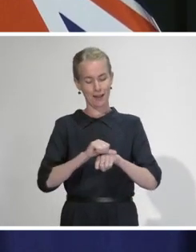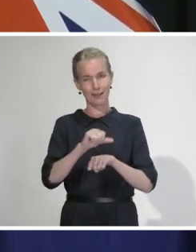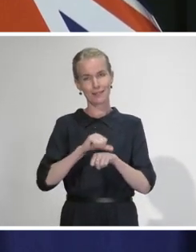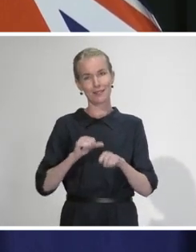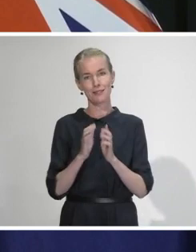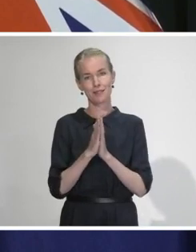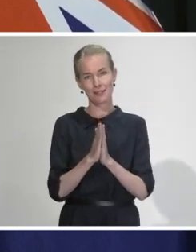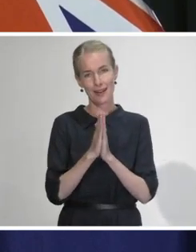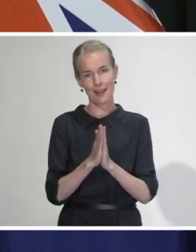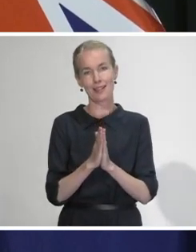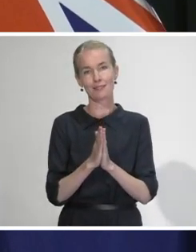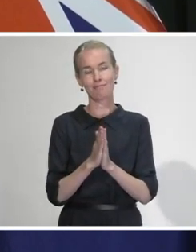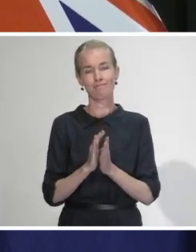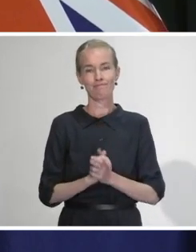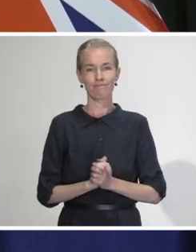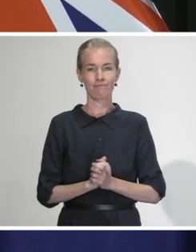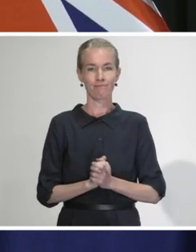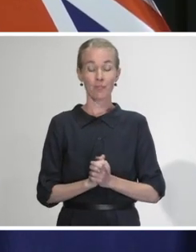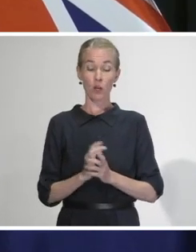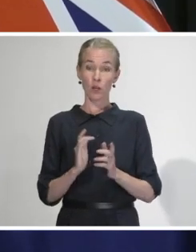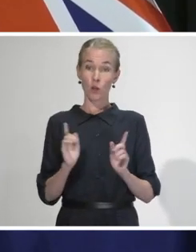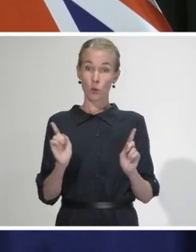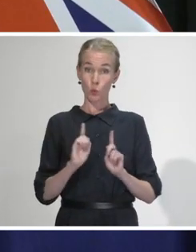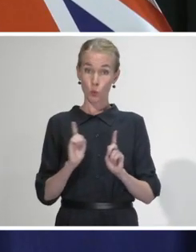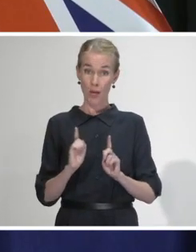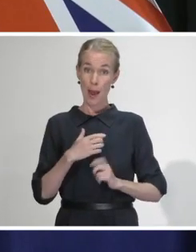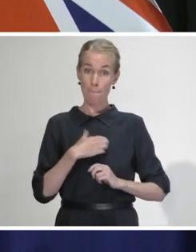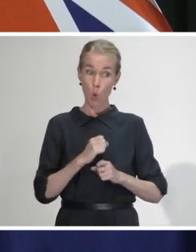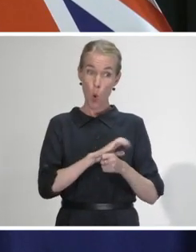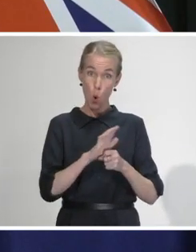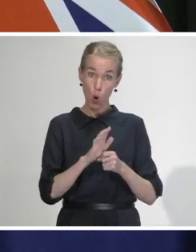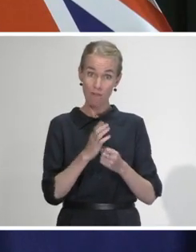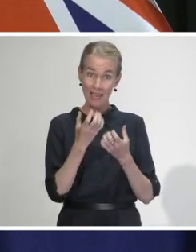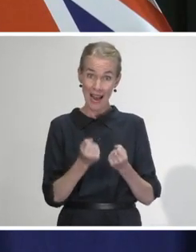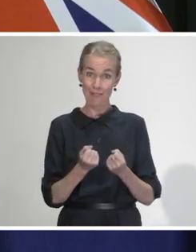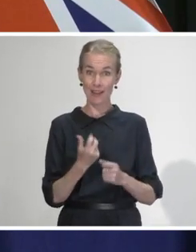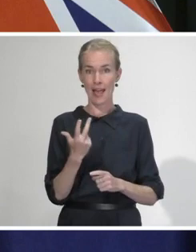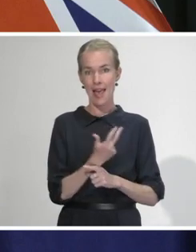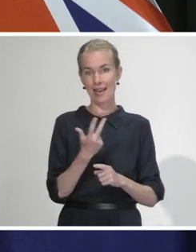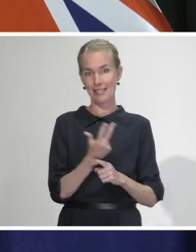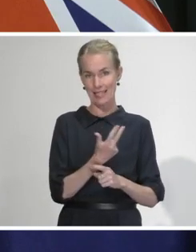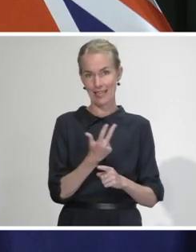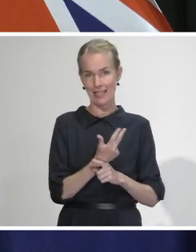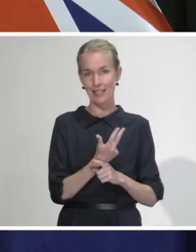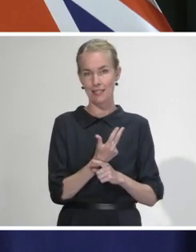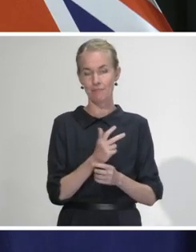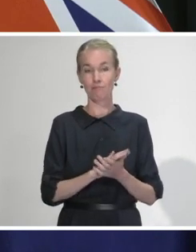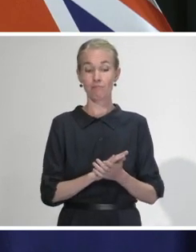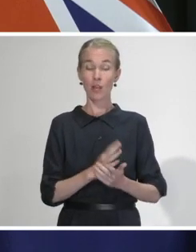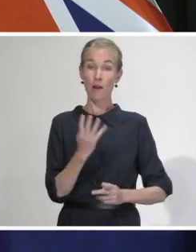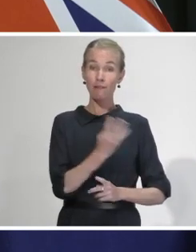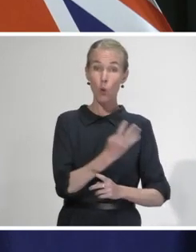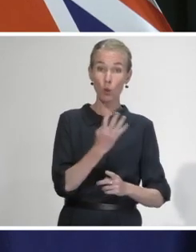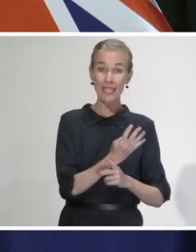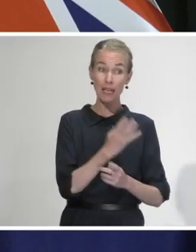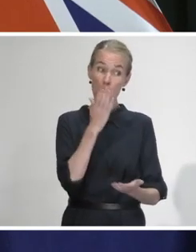and interest. So today we have 18 new cases of COVID-19 to report. This comprises 14